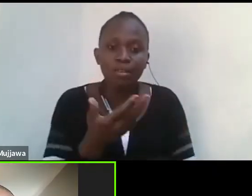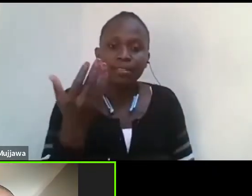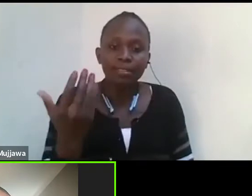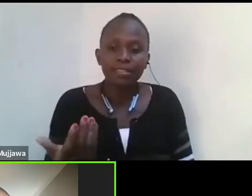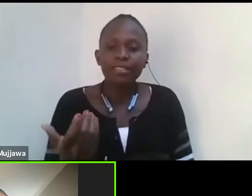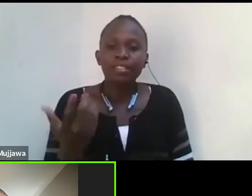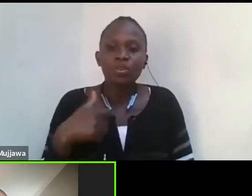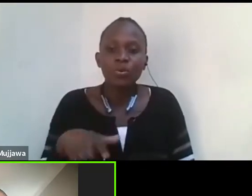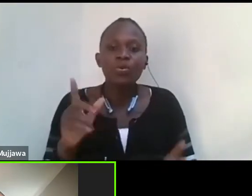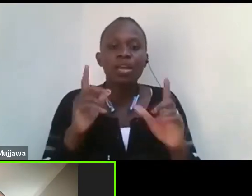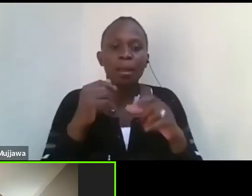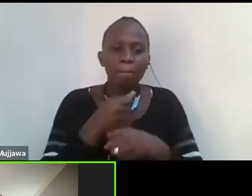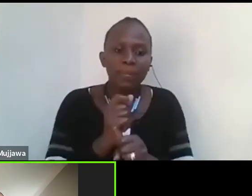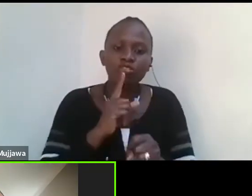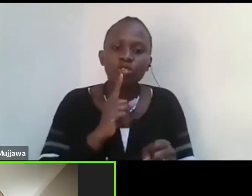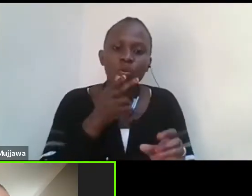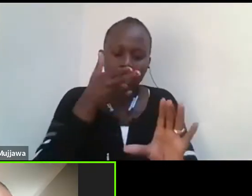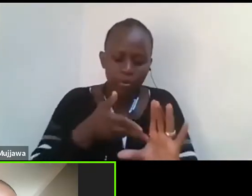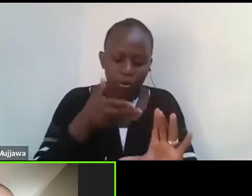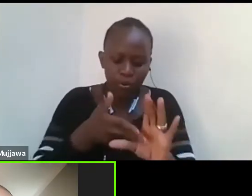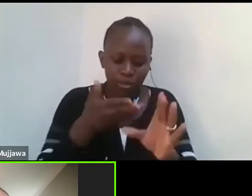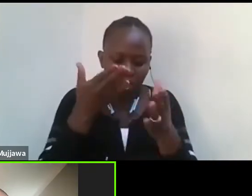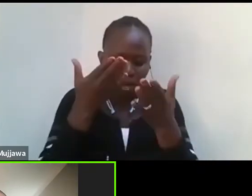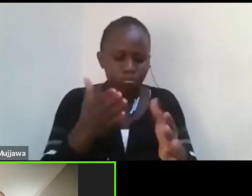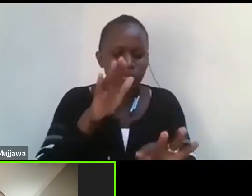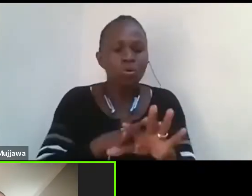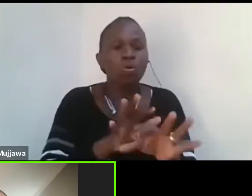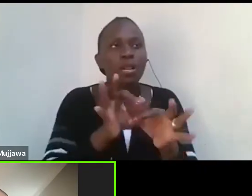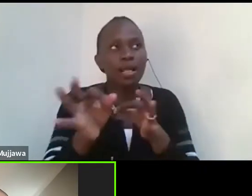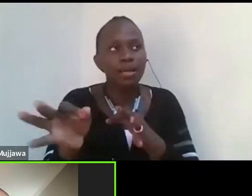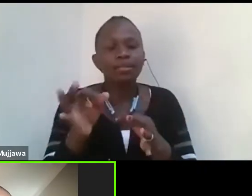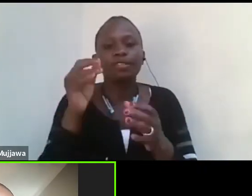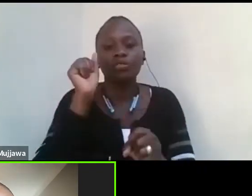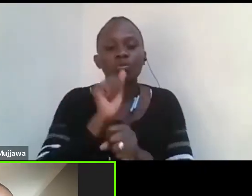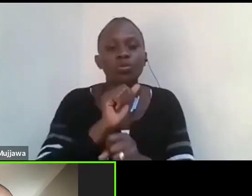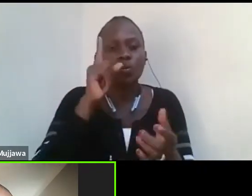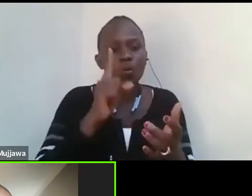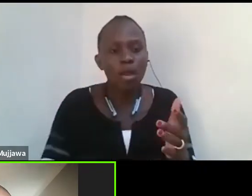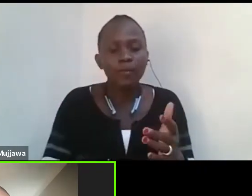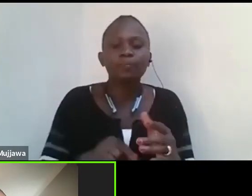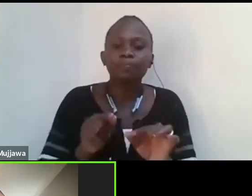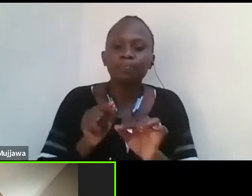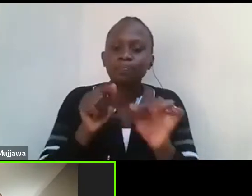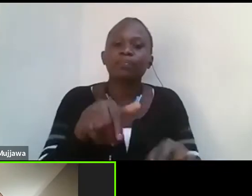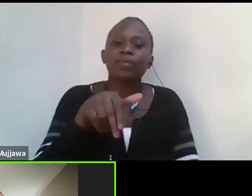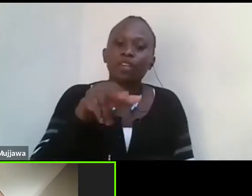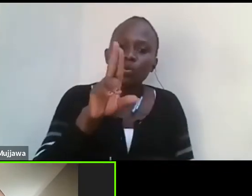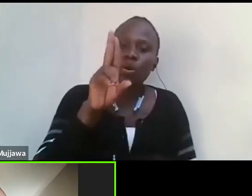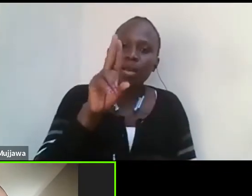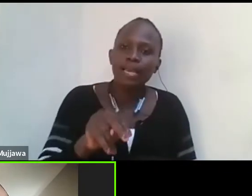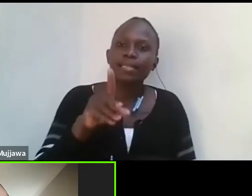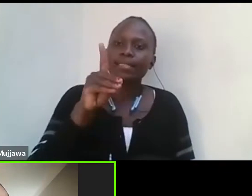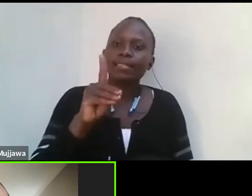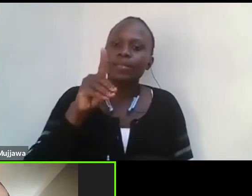will make sure these recordings are available online. And all you need to do is simply go to